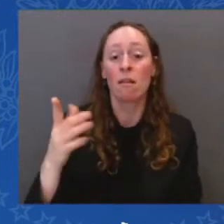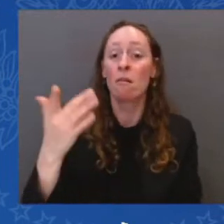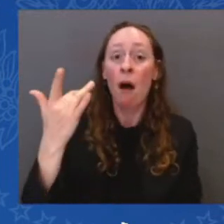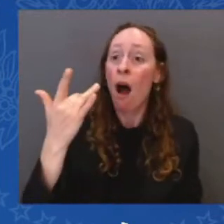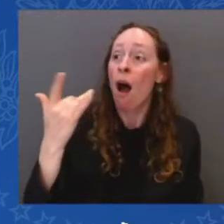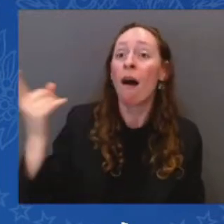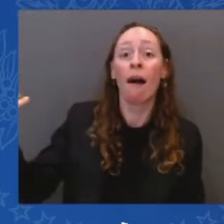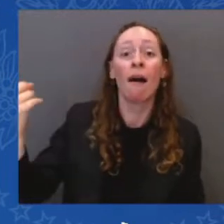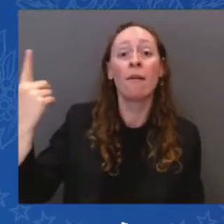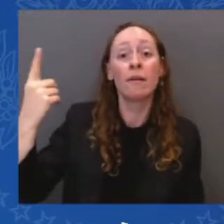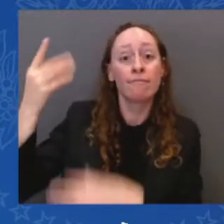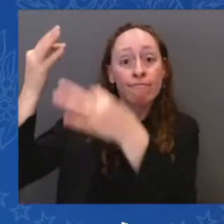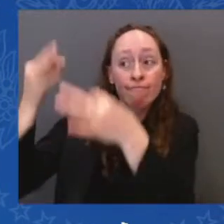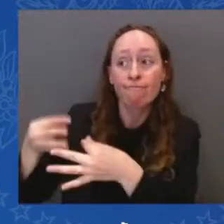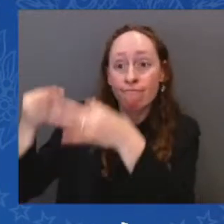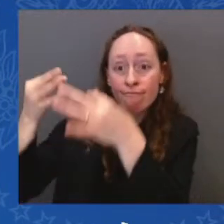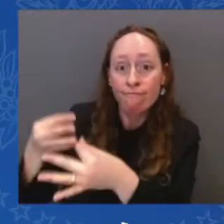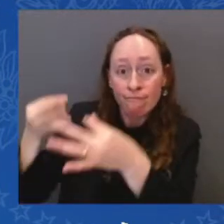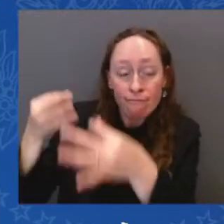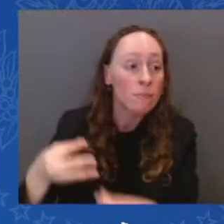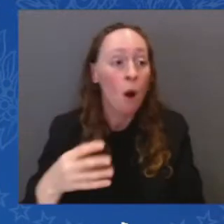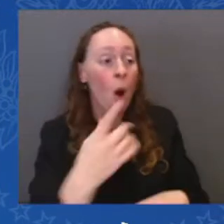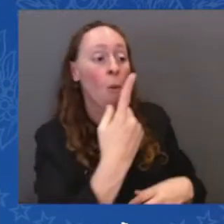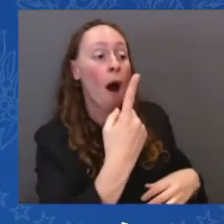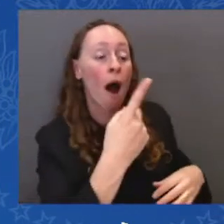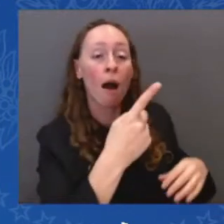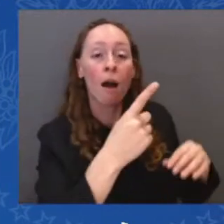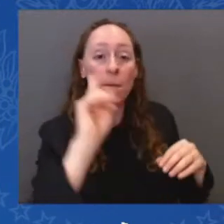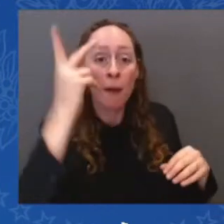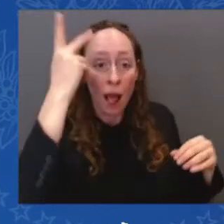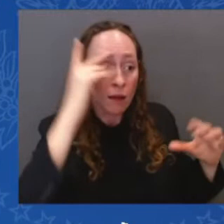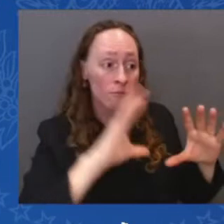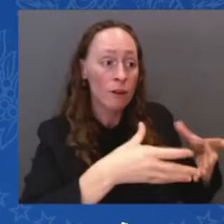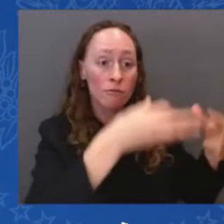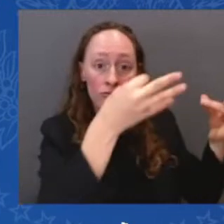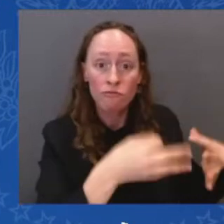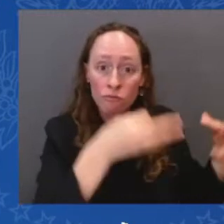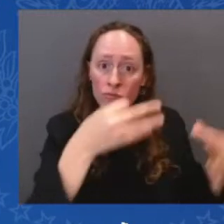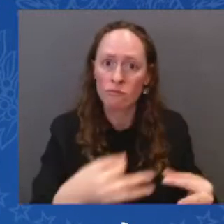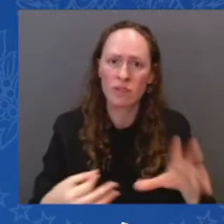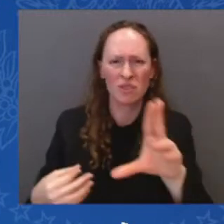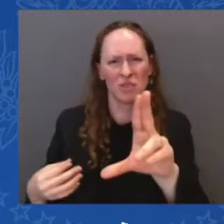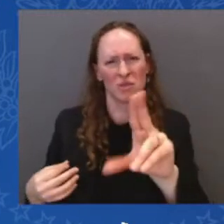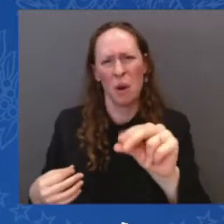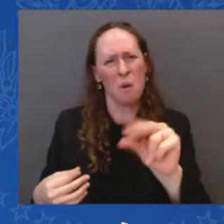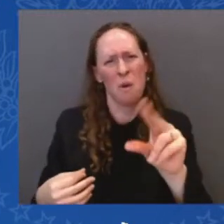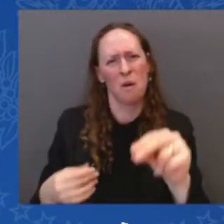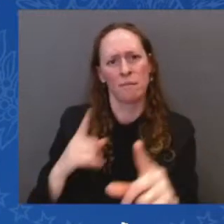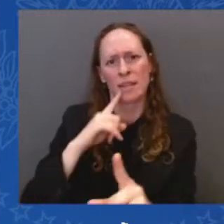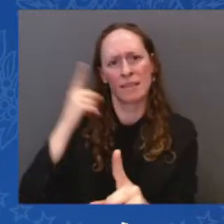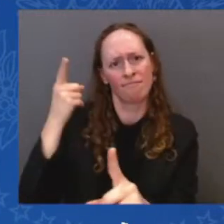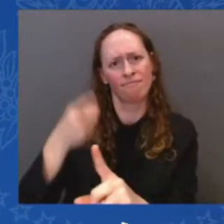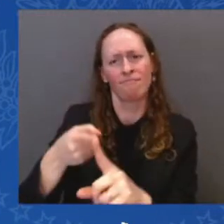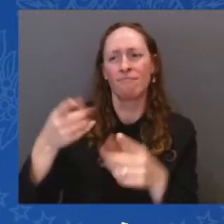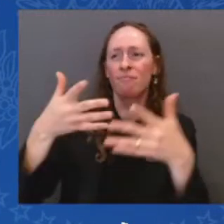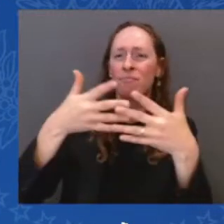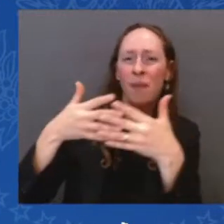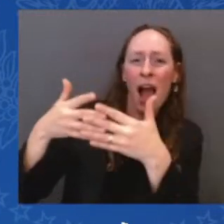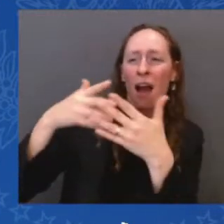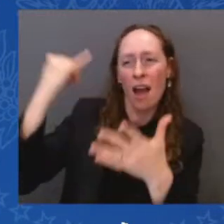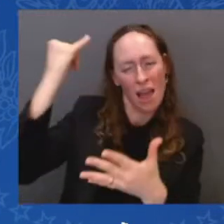America. Idea unlike any other in human history. The idea that we're all created equal.